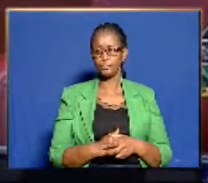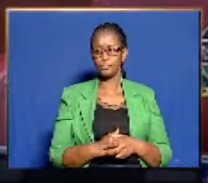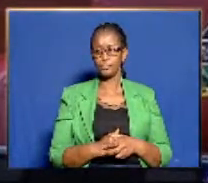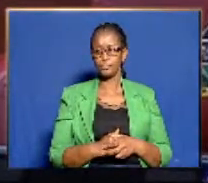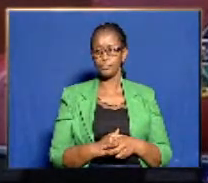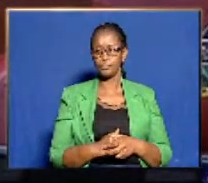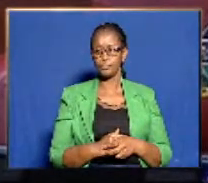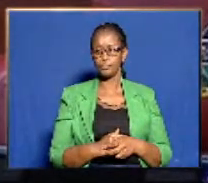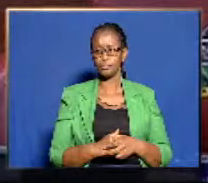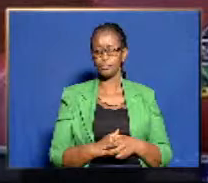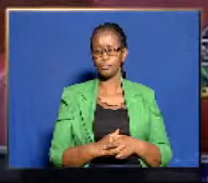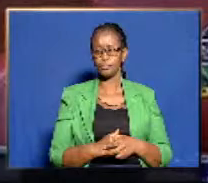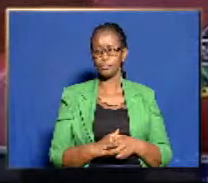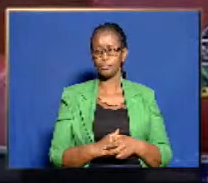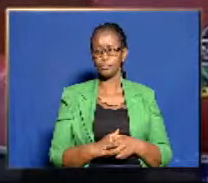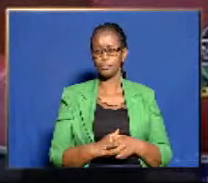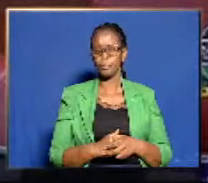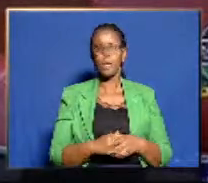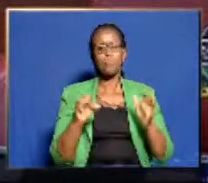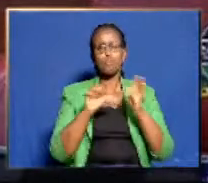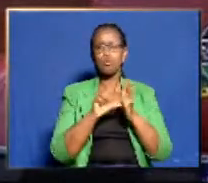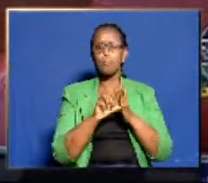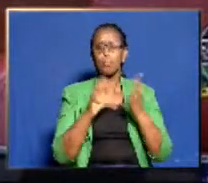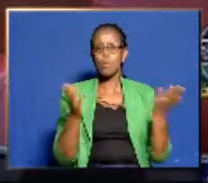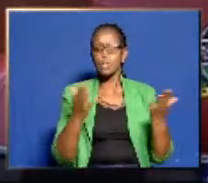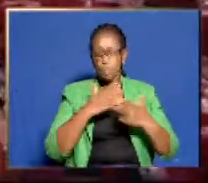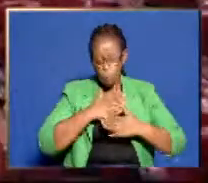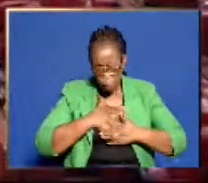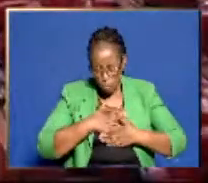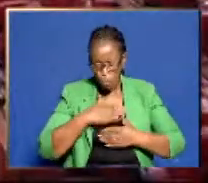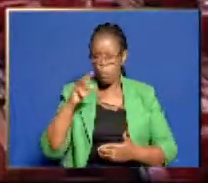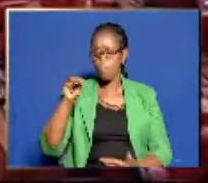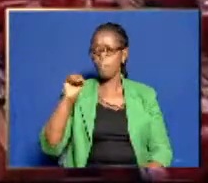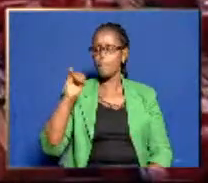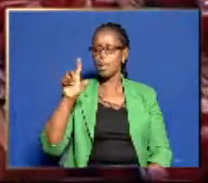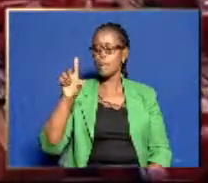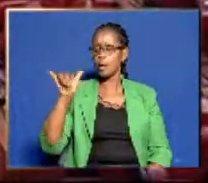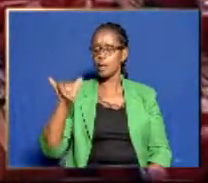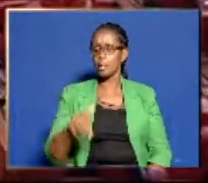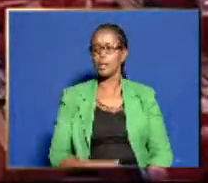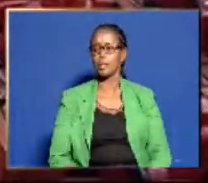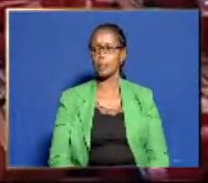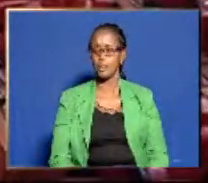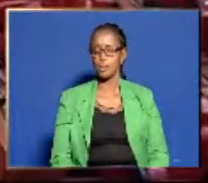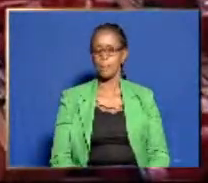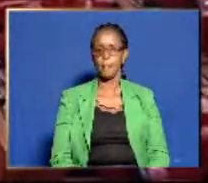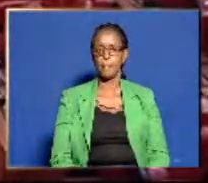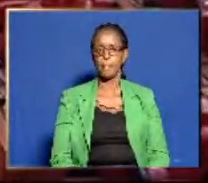The Honorable Millie Odhiambo, what is out of order?